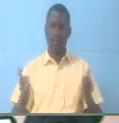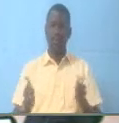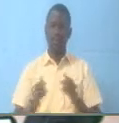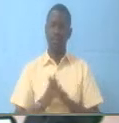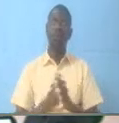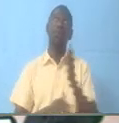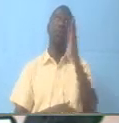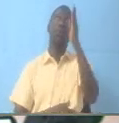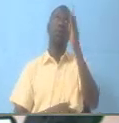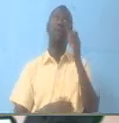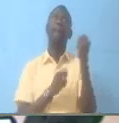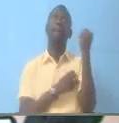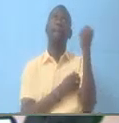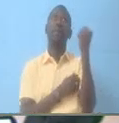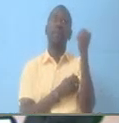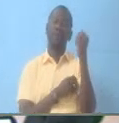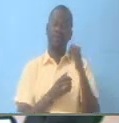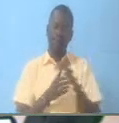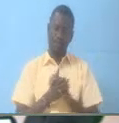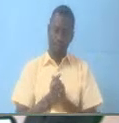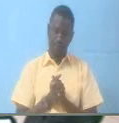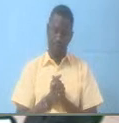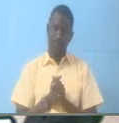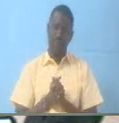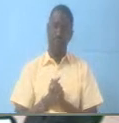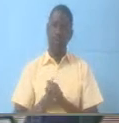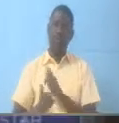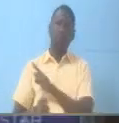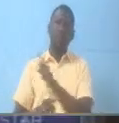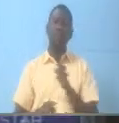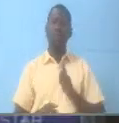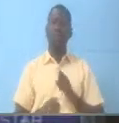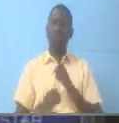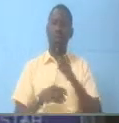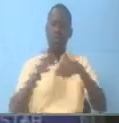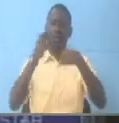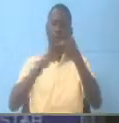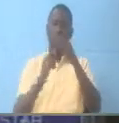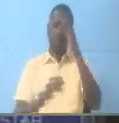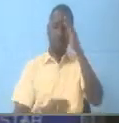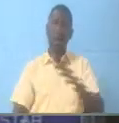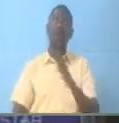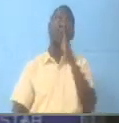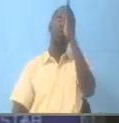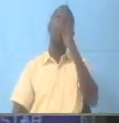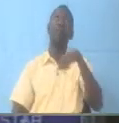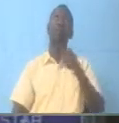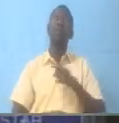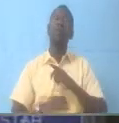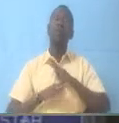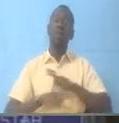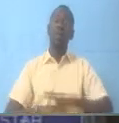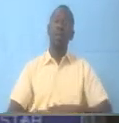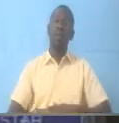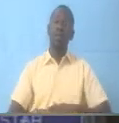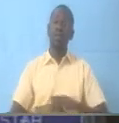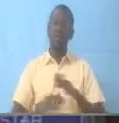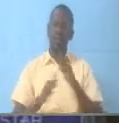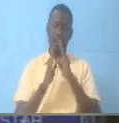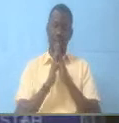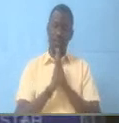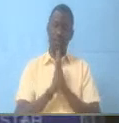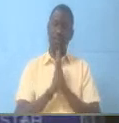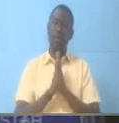Lord God of power and might, we continue to thank you for your grace, your mercy, your love